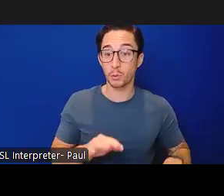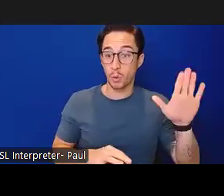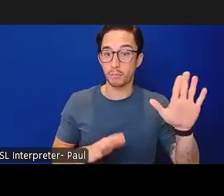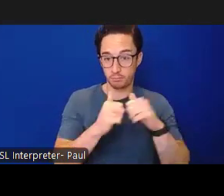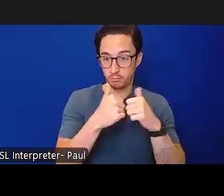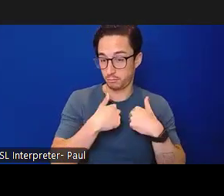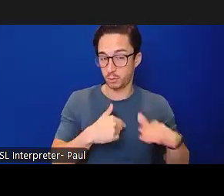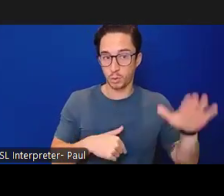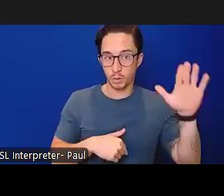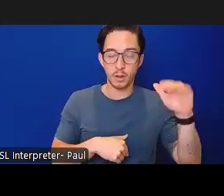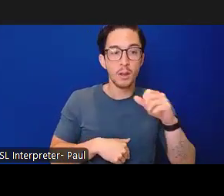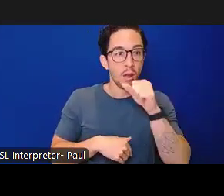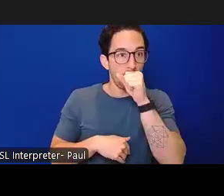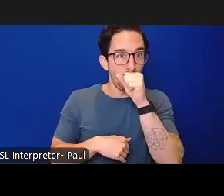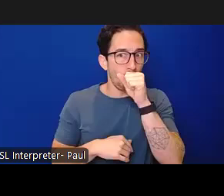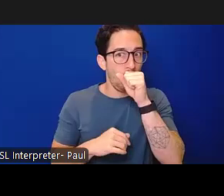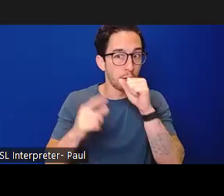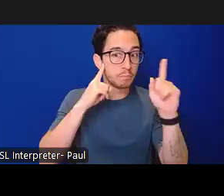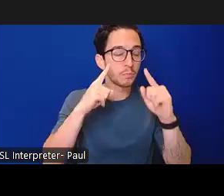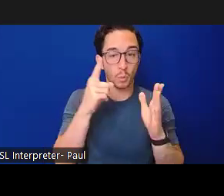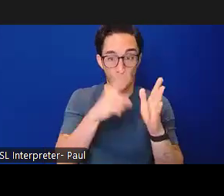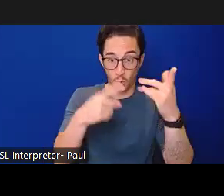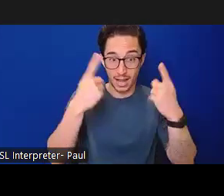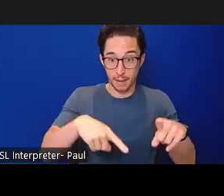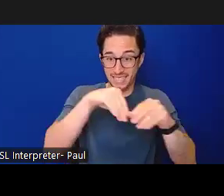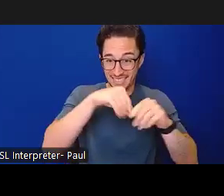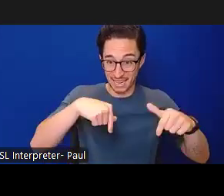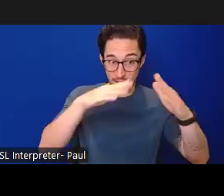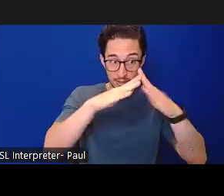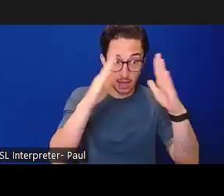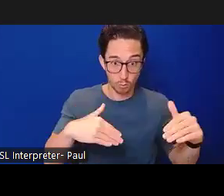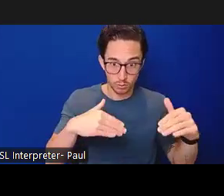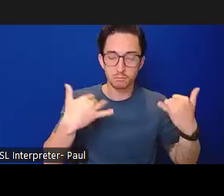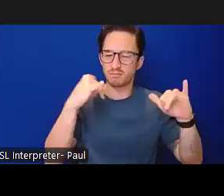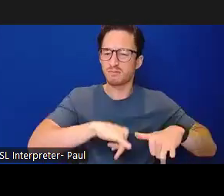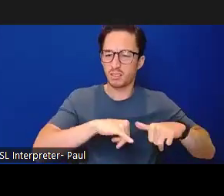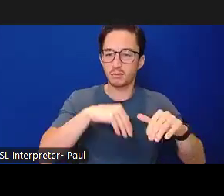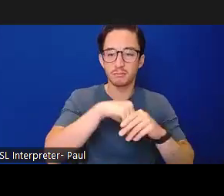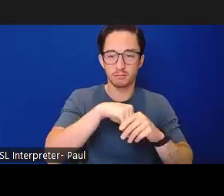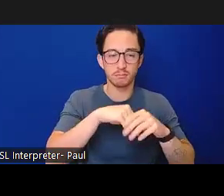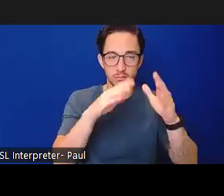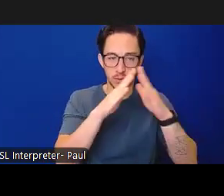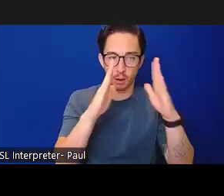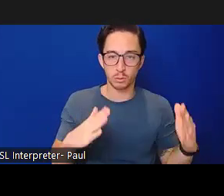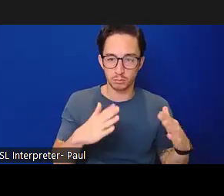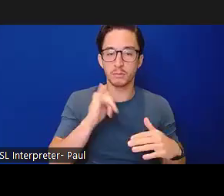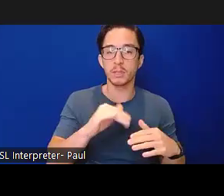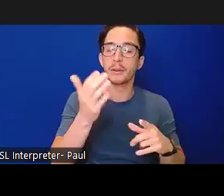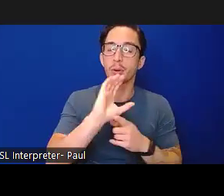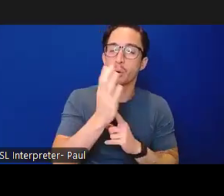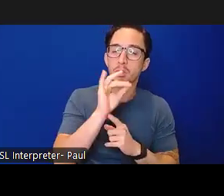I always used to hear what happens in this house stays in this house, right? So it's a culture of